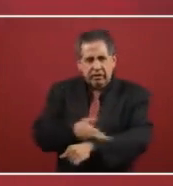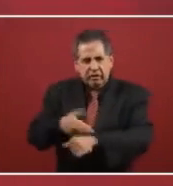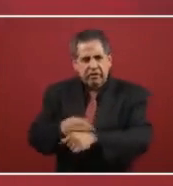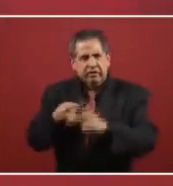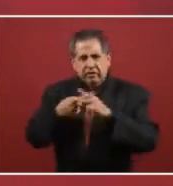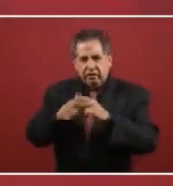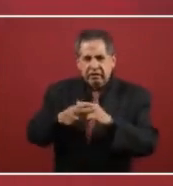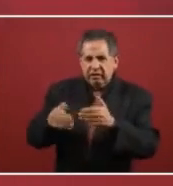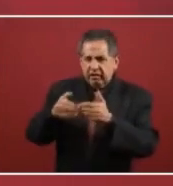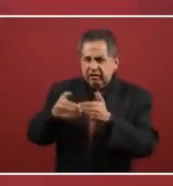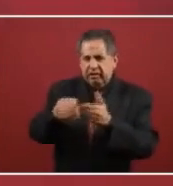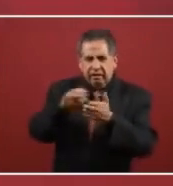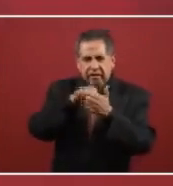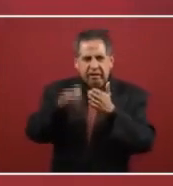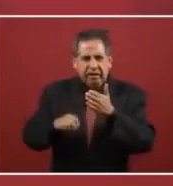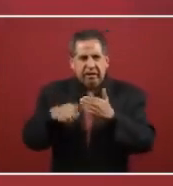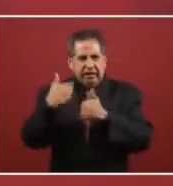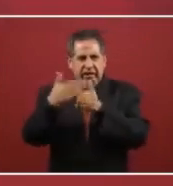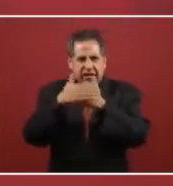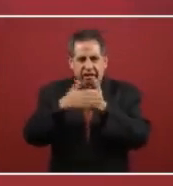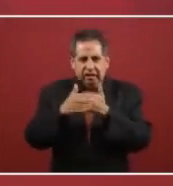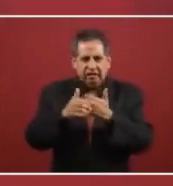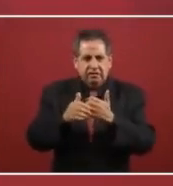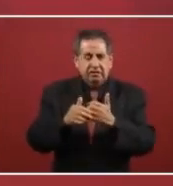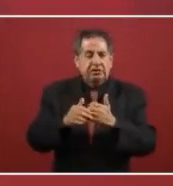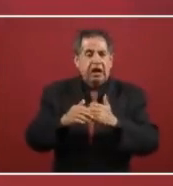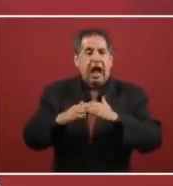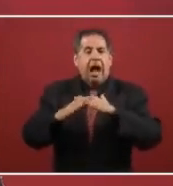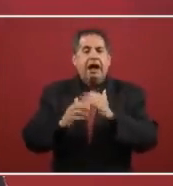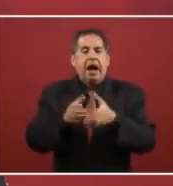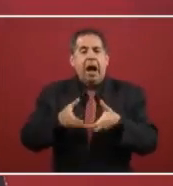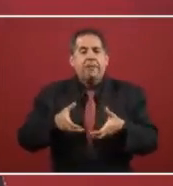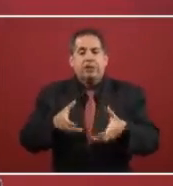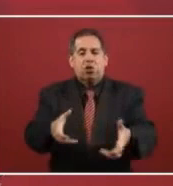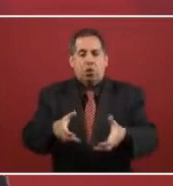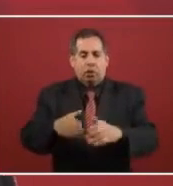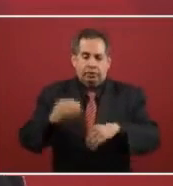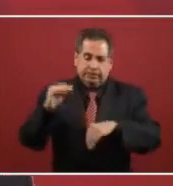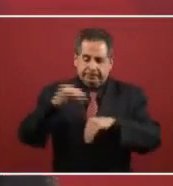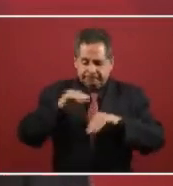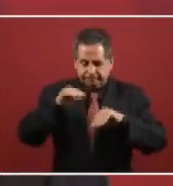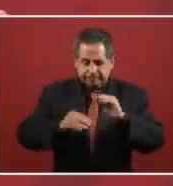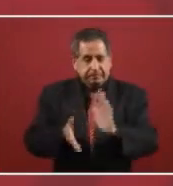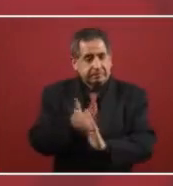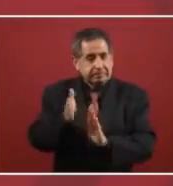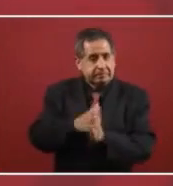if you're going to be making a road that's rural, why don't you let the people make it?